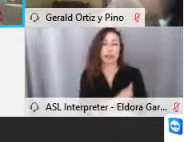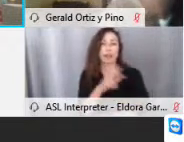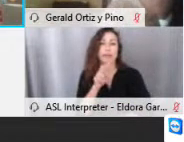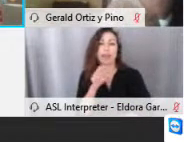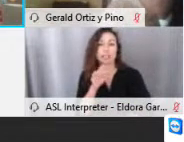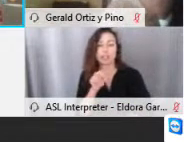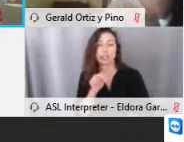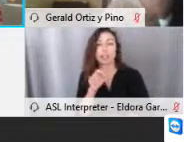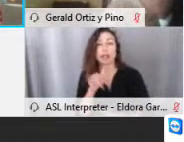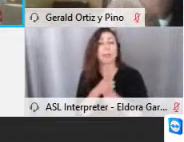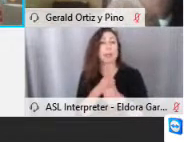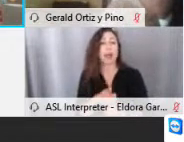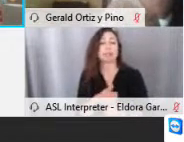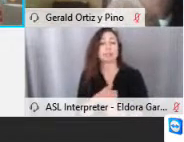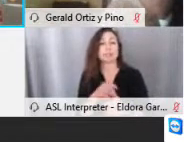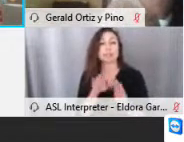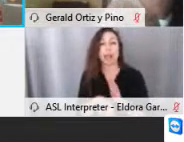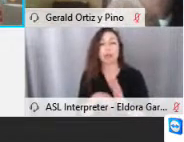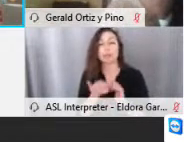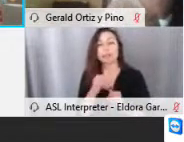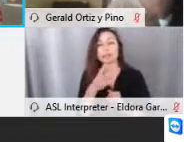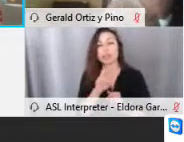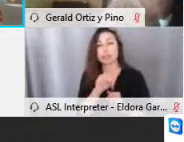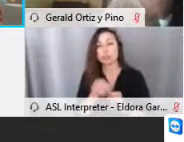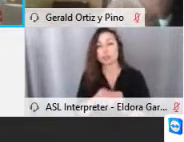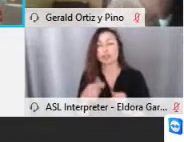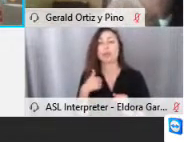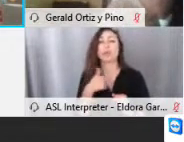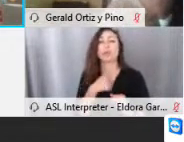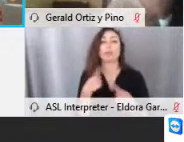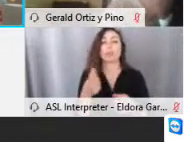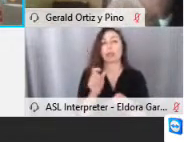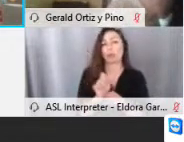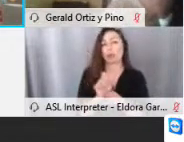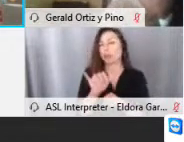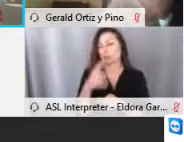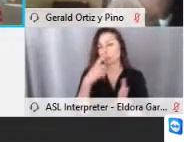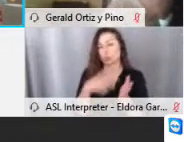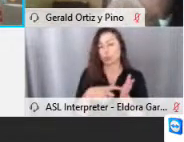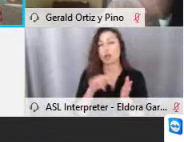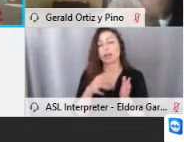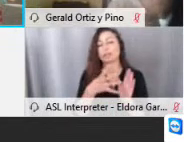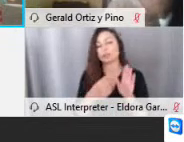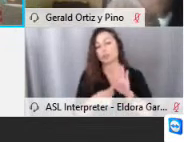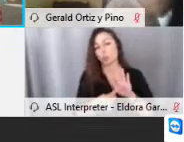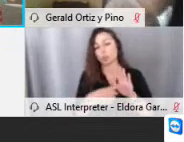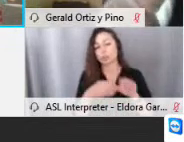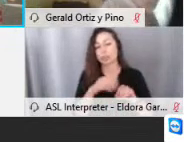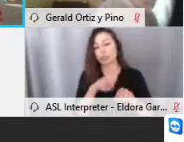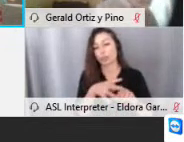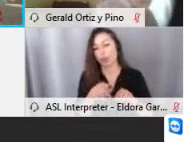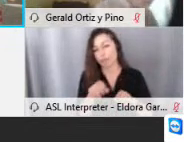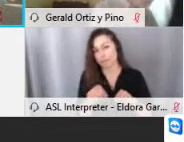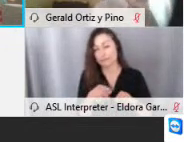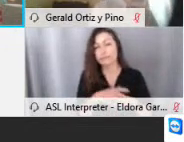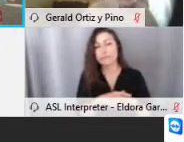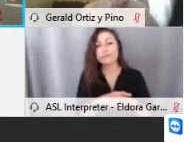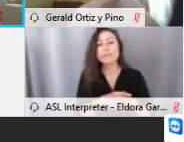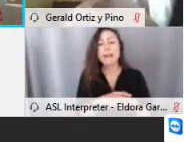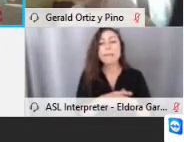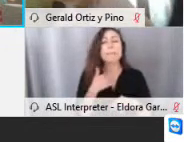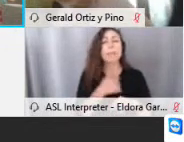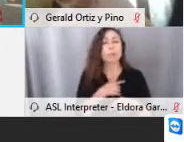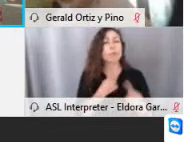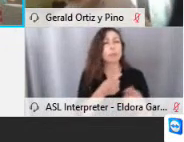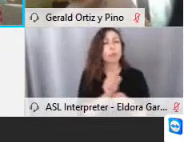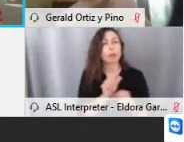is down by 17%. So we've been working, as you can see reflected in the graph here. So